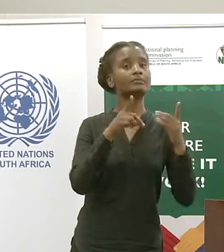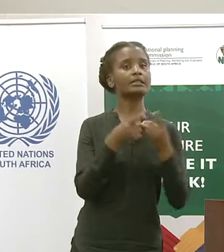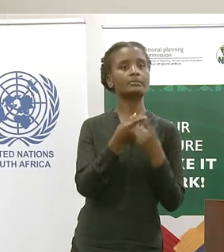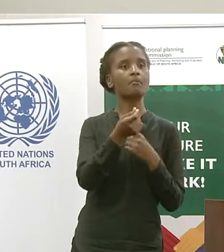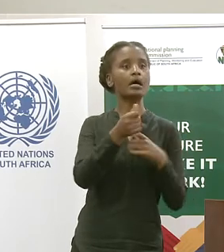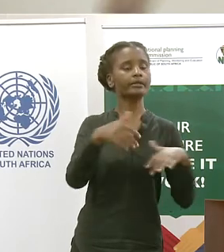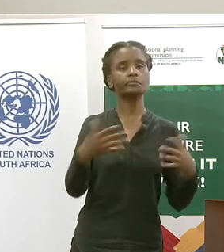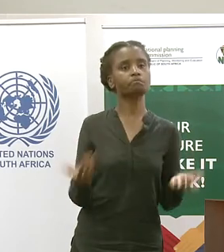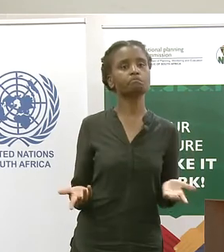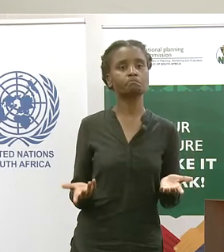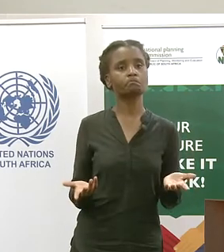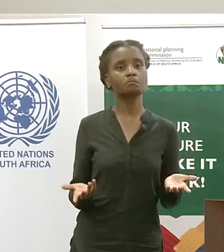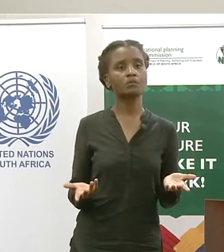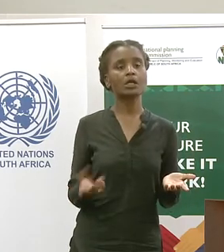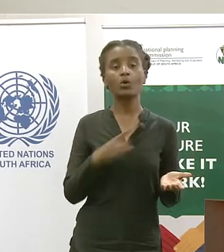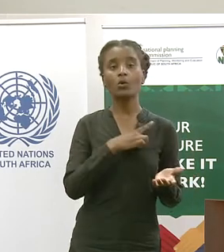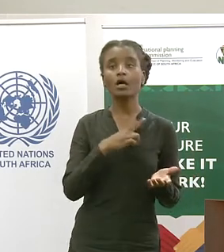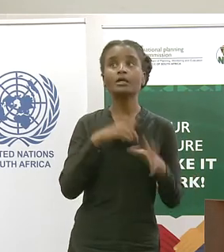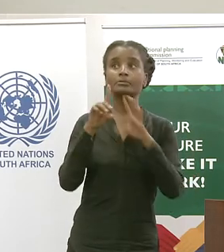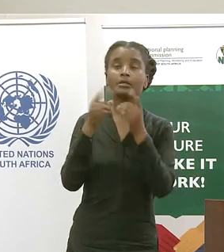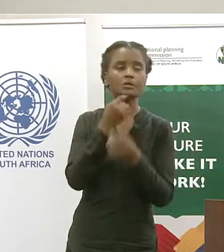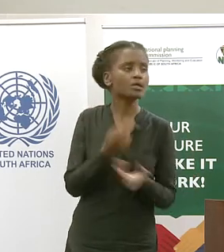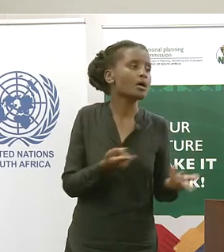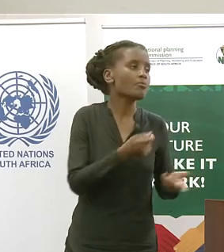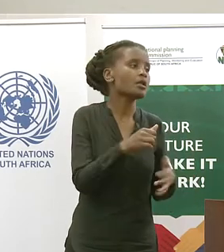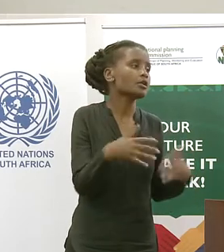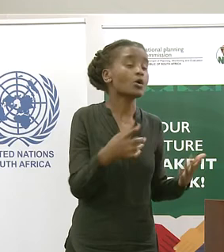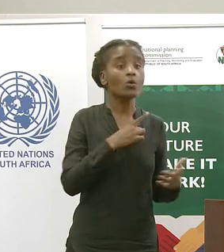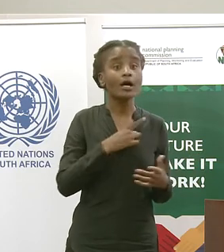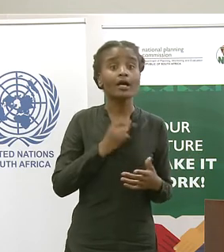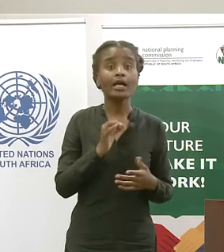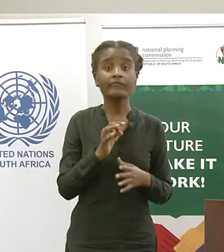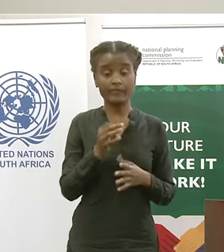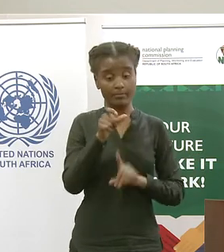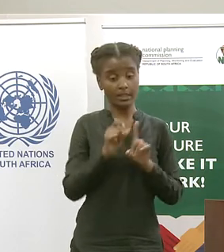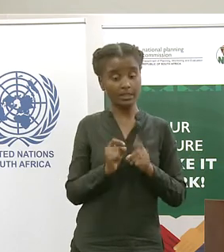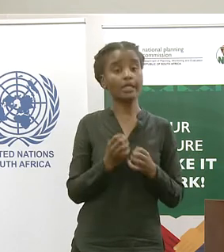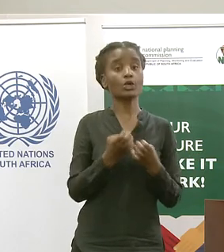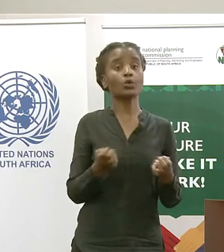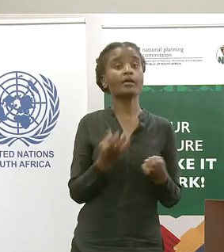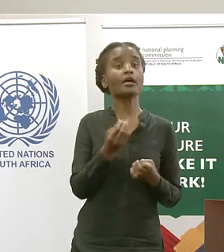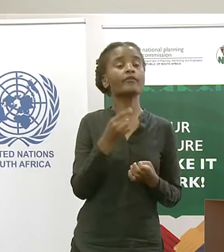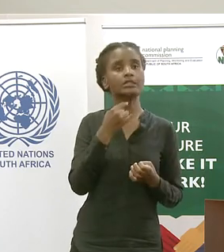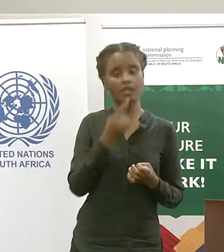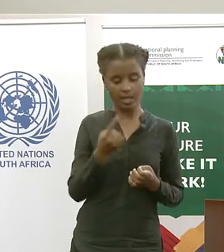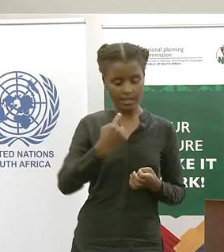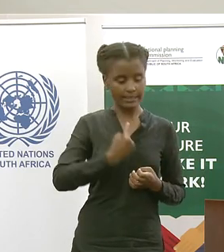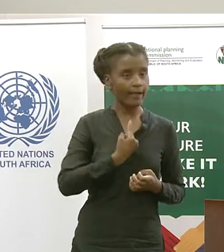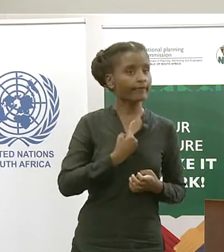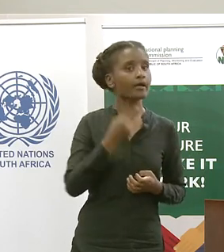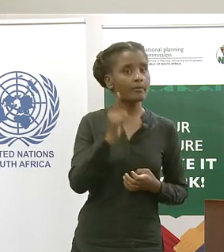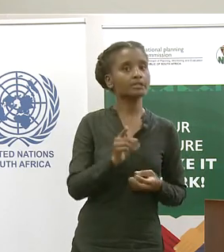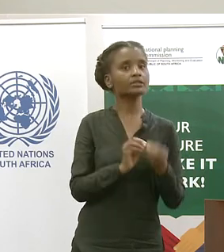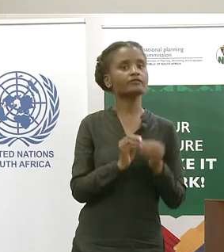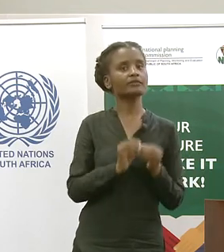now everyone with an assistive device, he has to make his or her own means to maintain that. And it's